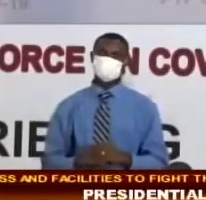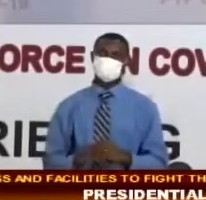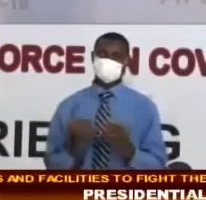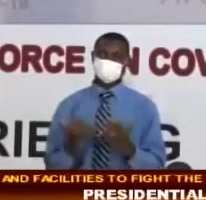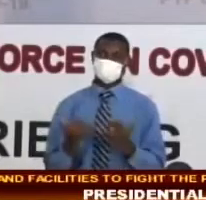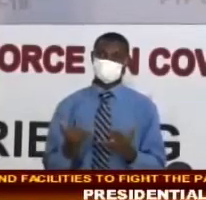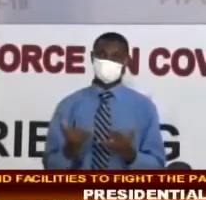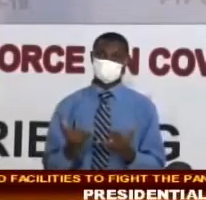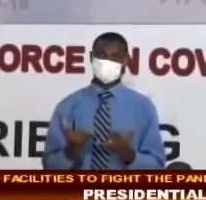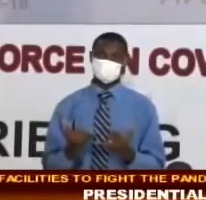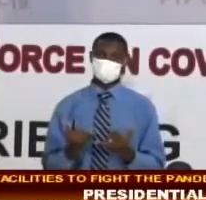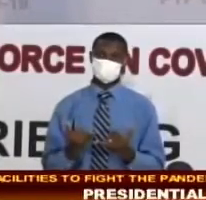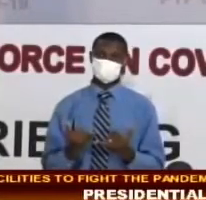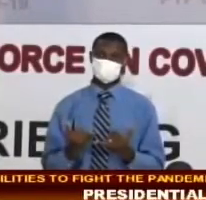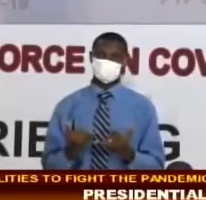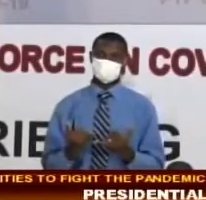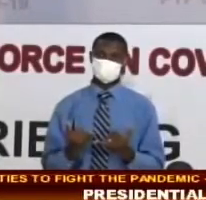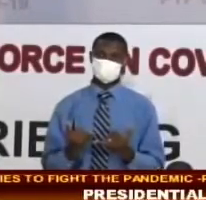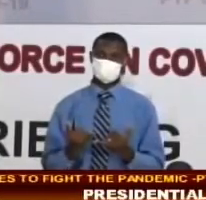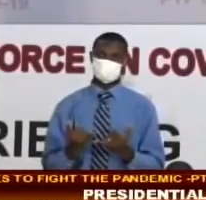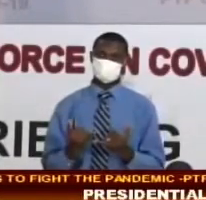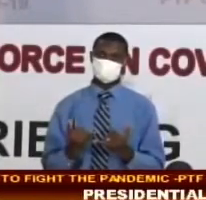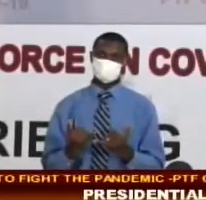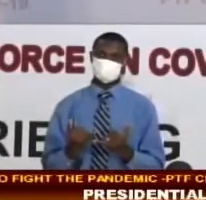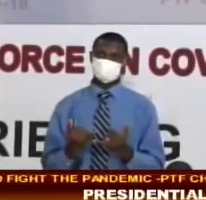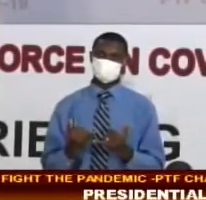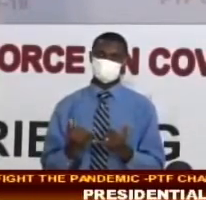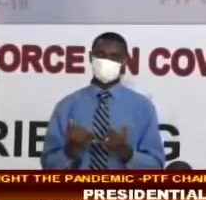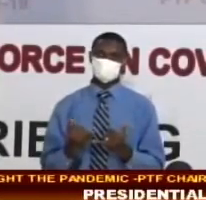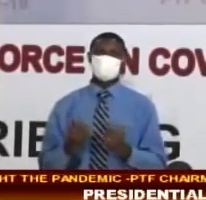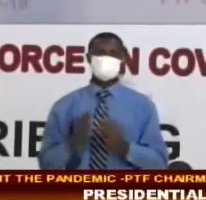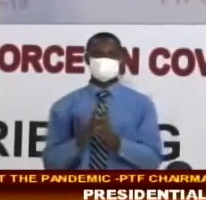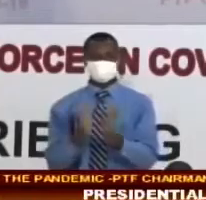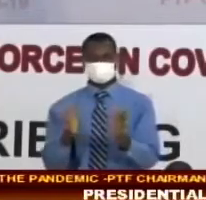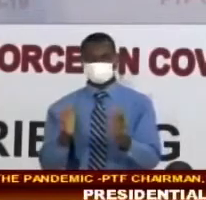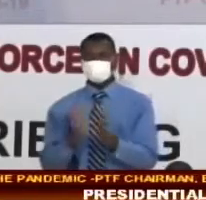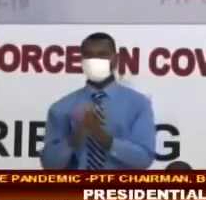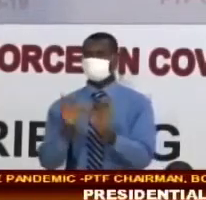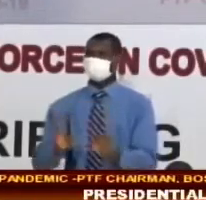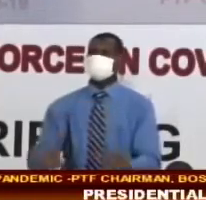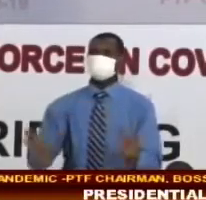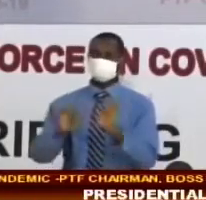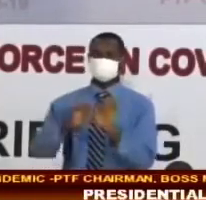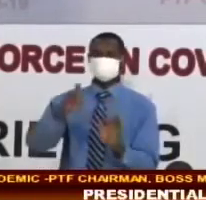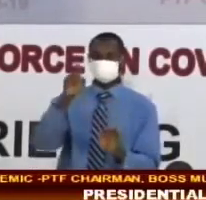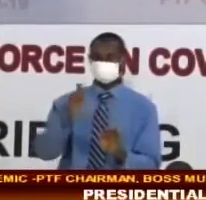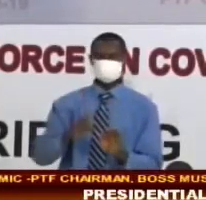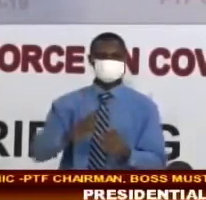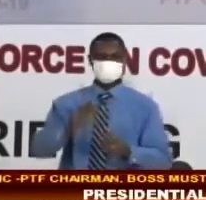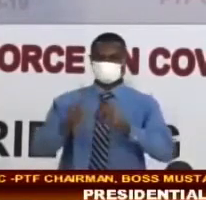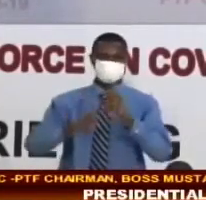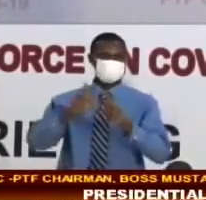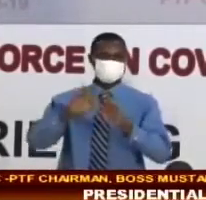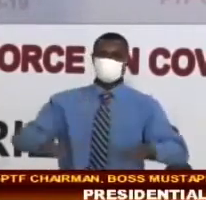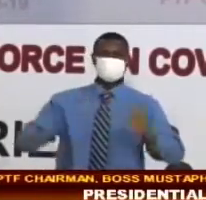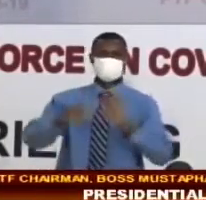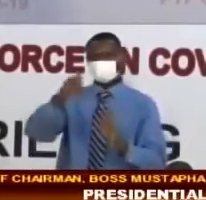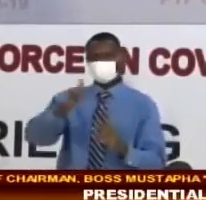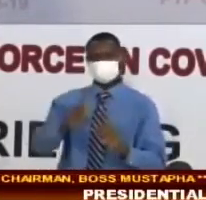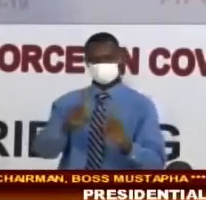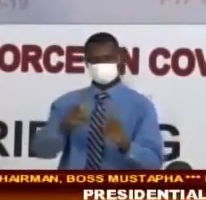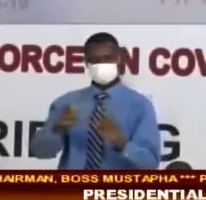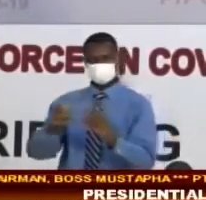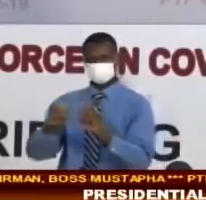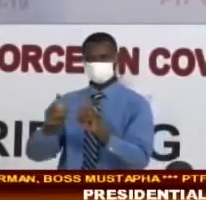now advocating the need for mass testing. And secondly, the need to